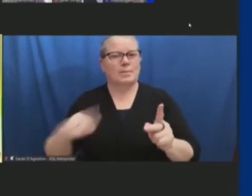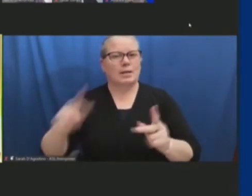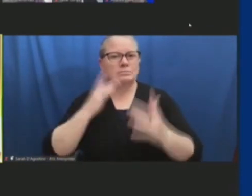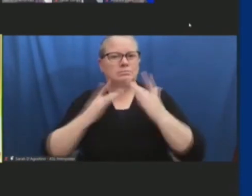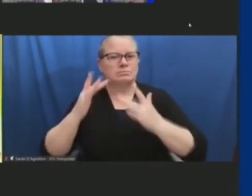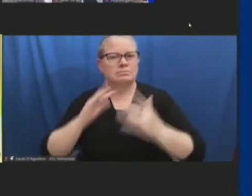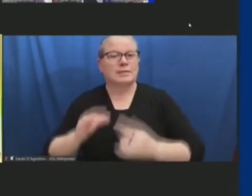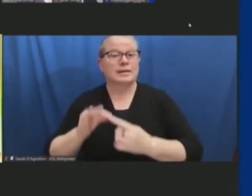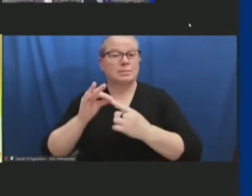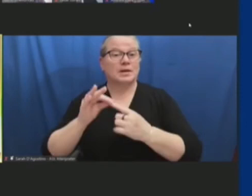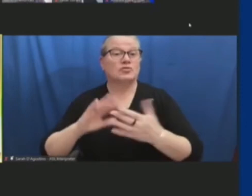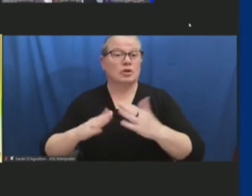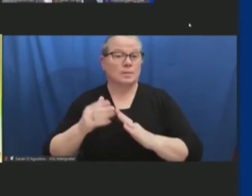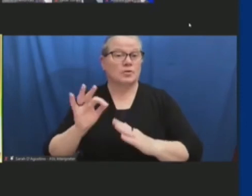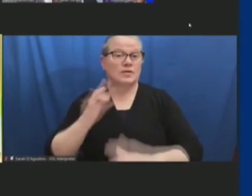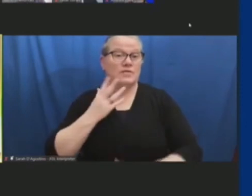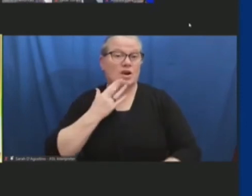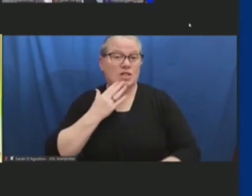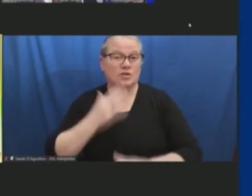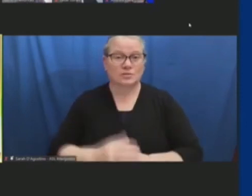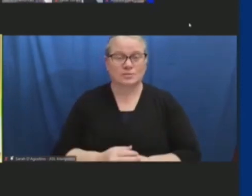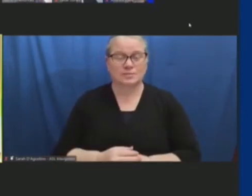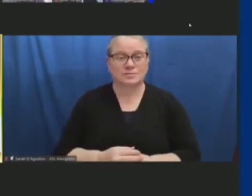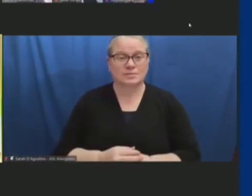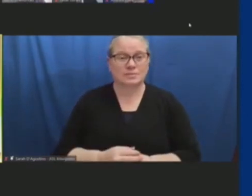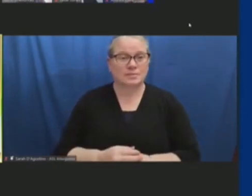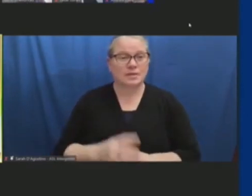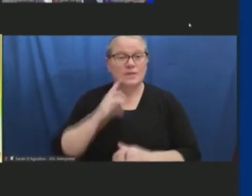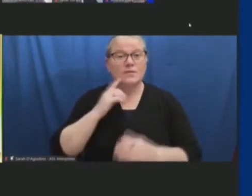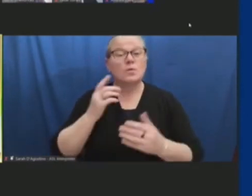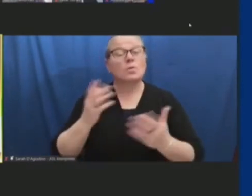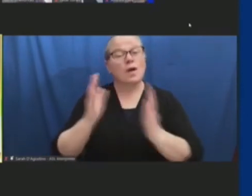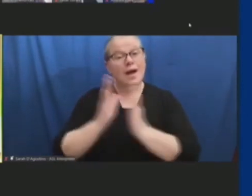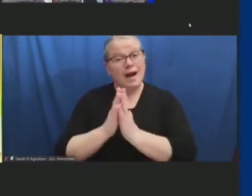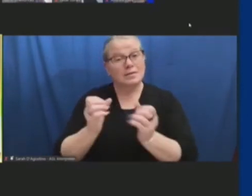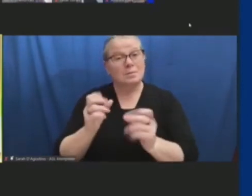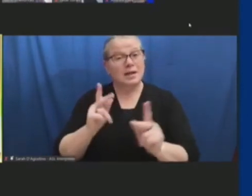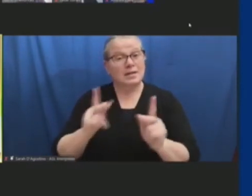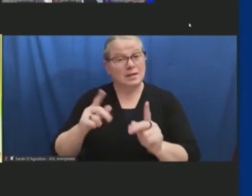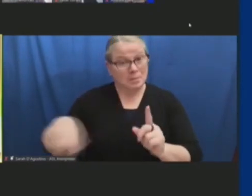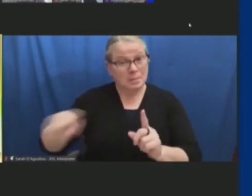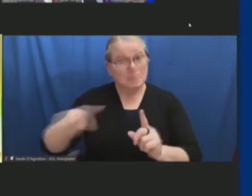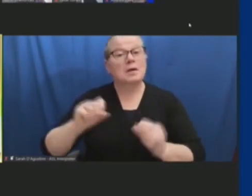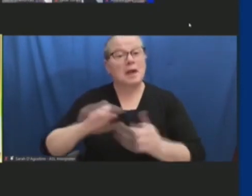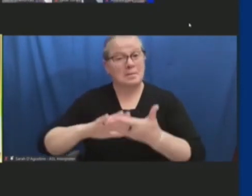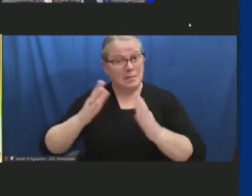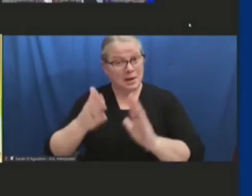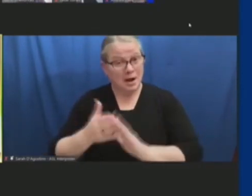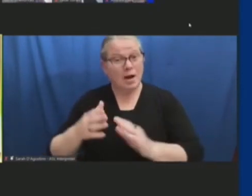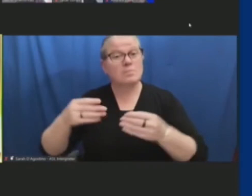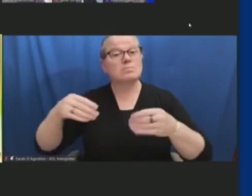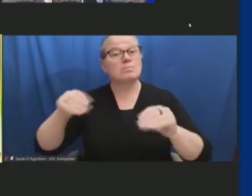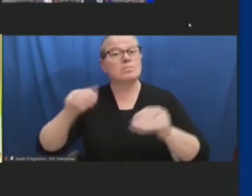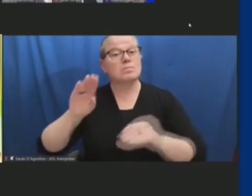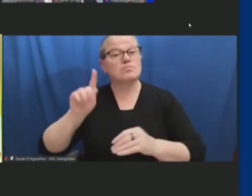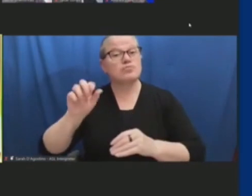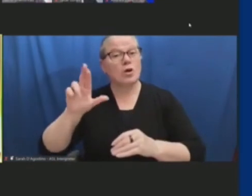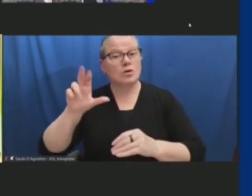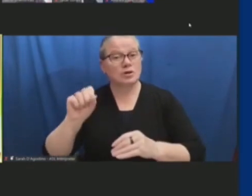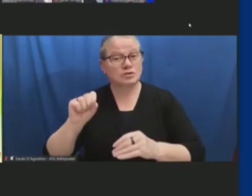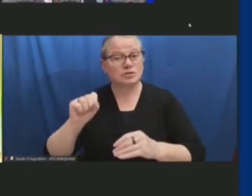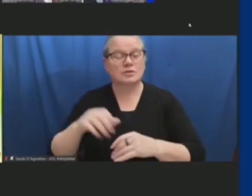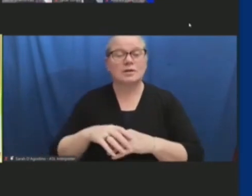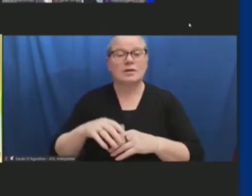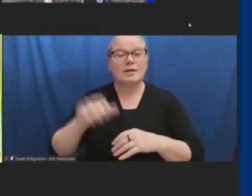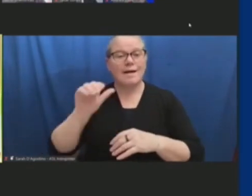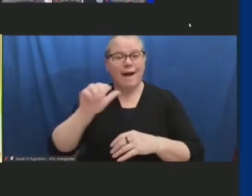color. By activating members of these communities to become brokers, Access of Connecticut can build trust by meeting